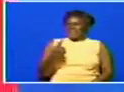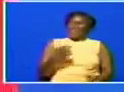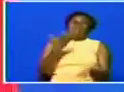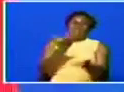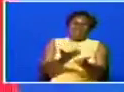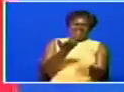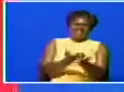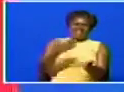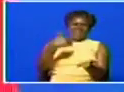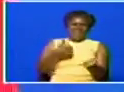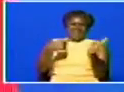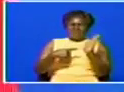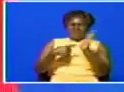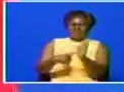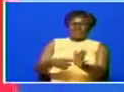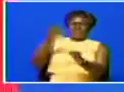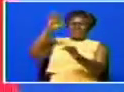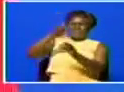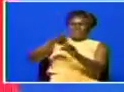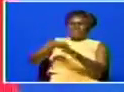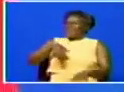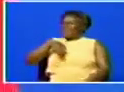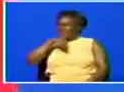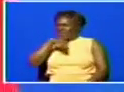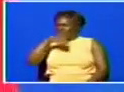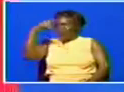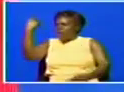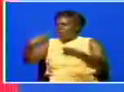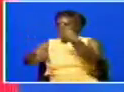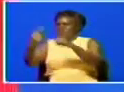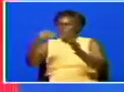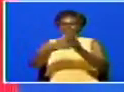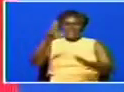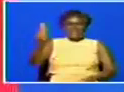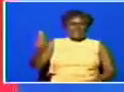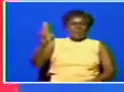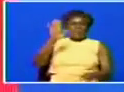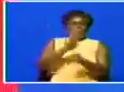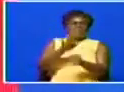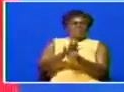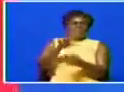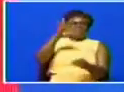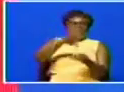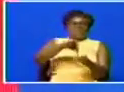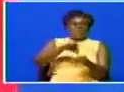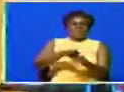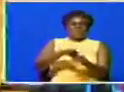wa kutosha kuonyesha kura kwamba Raila Odinga alimshinda Rais Uhuru Kenyatta kwa wingi wa kura.